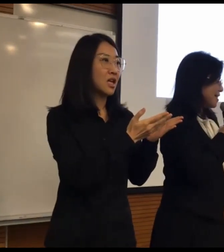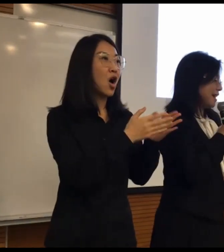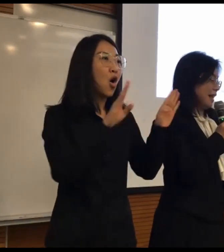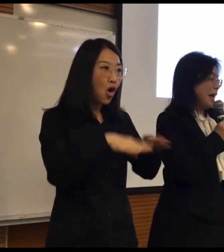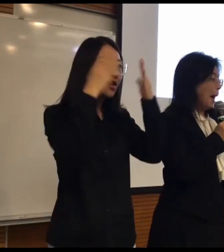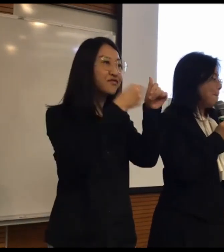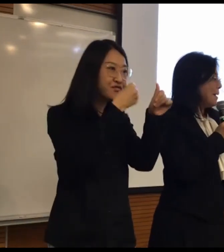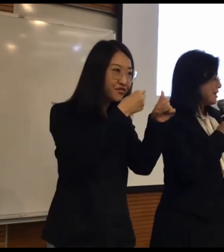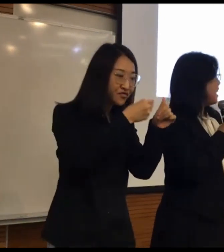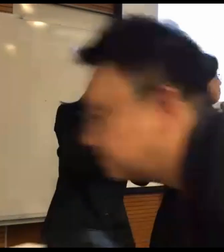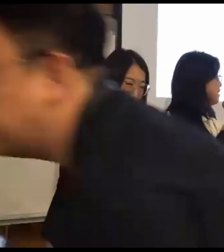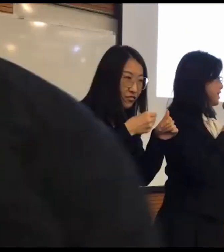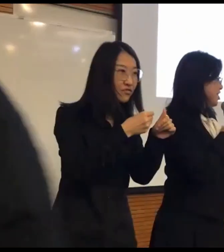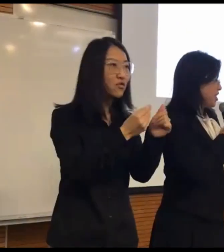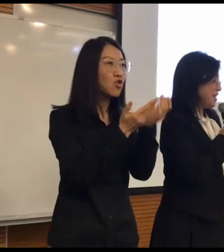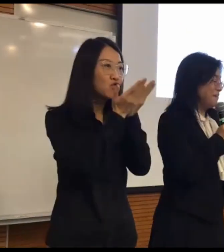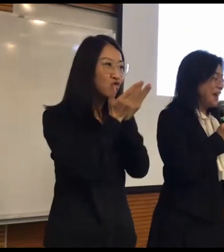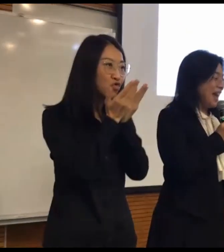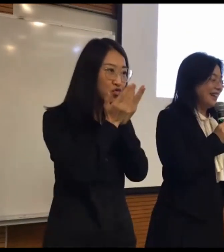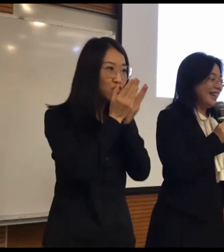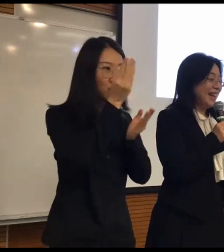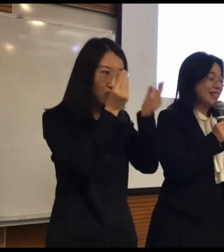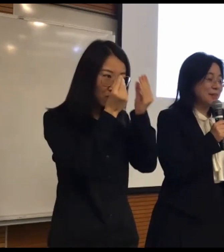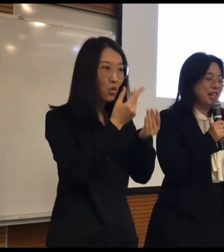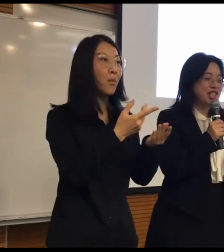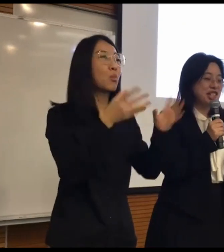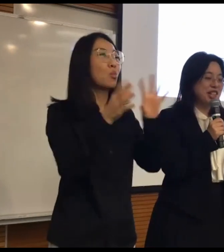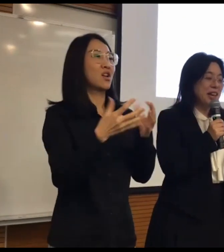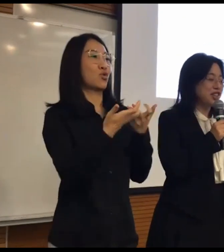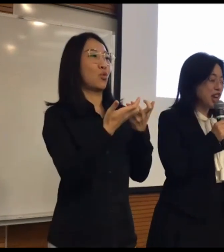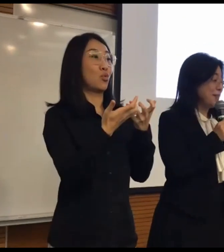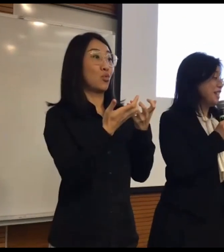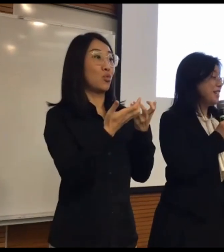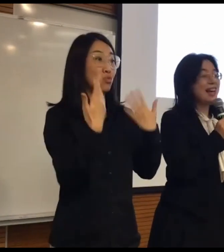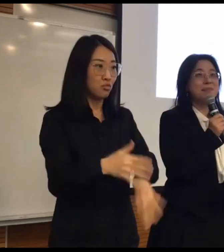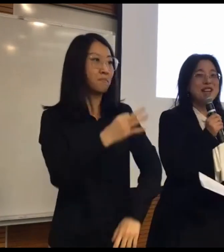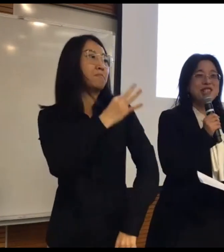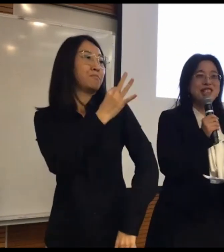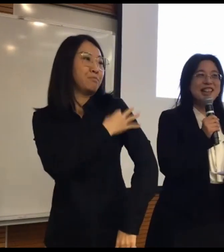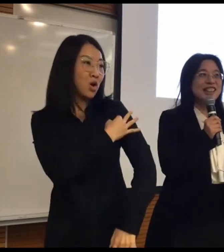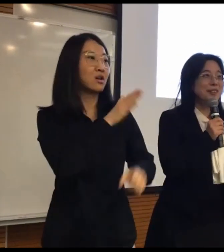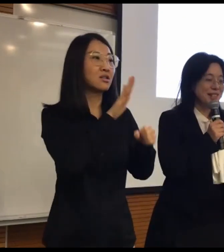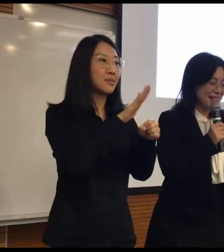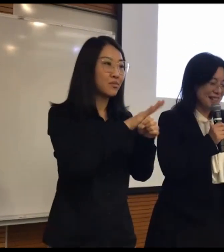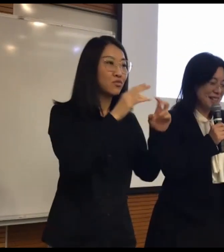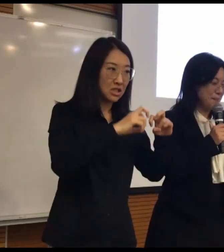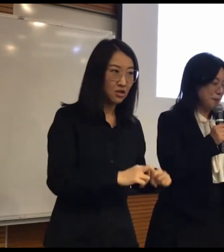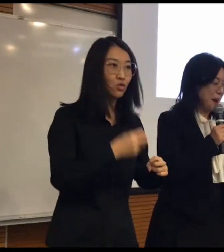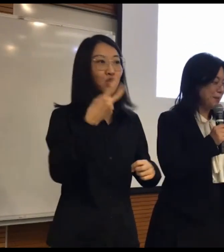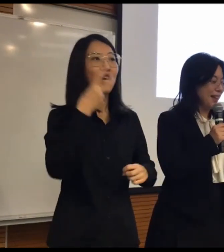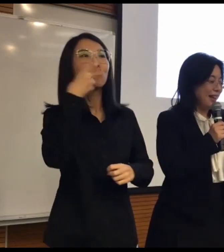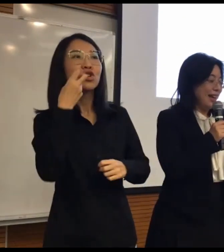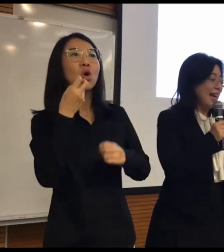training as a mathematician. And he has a PhD in Japanese and a PhD in linguistics at the